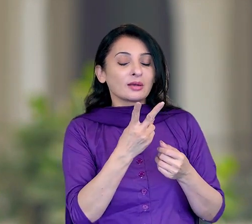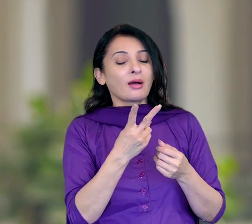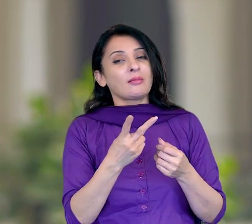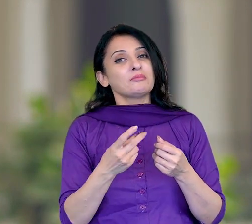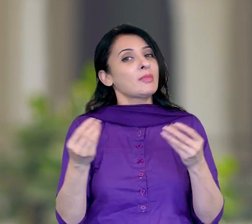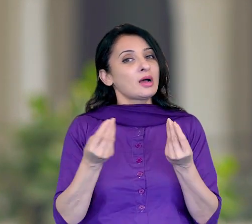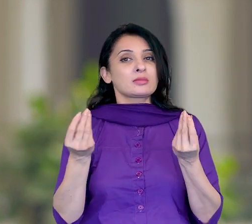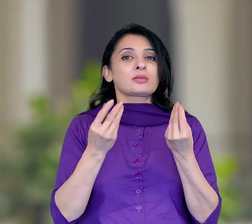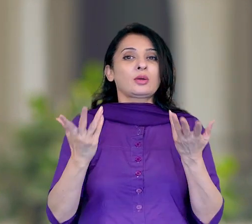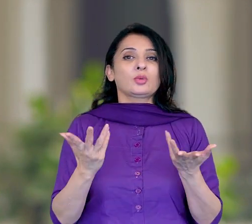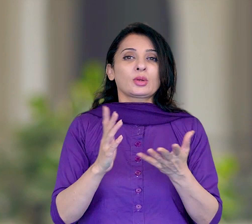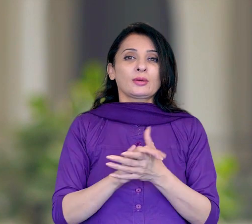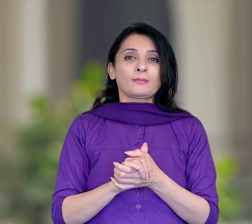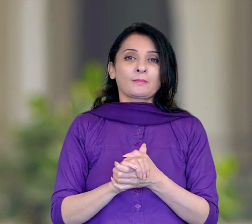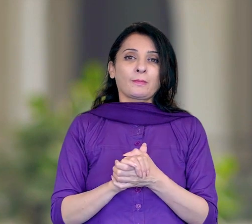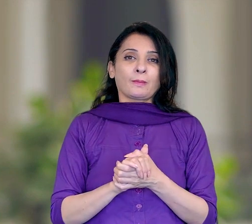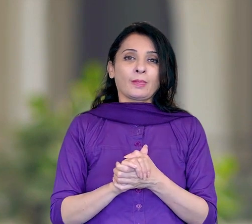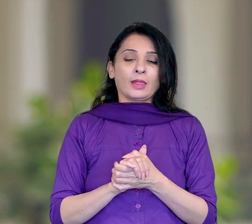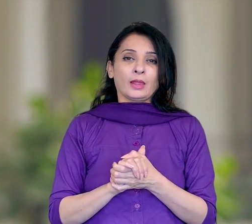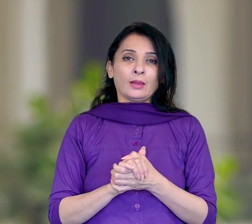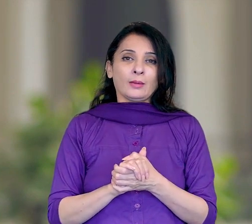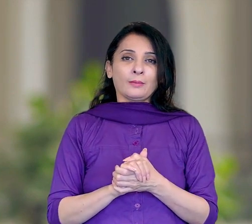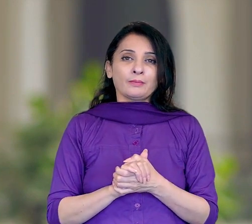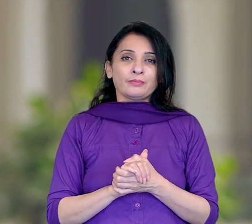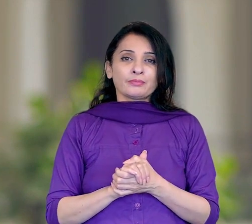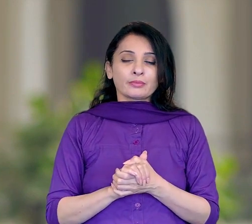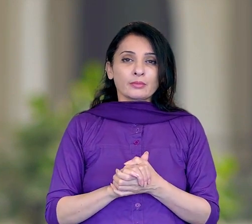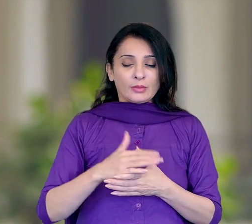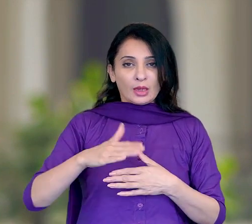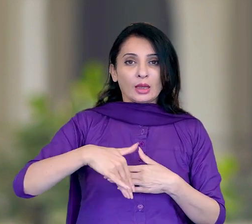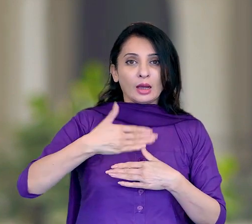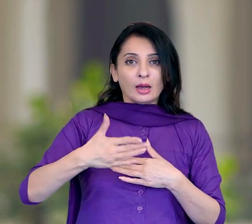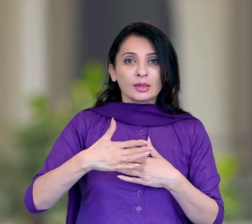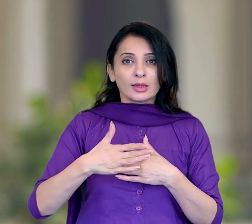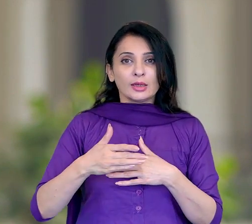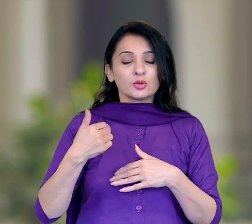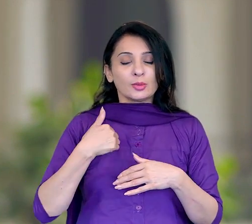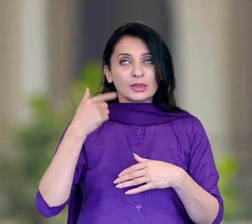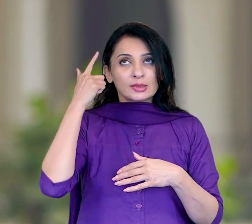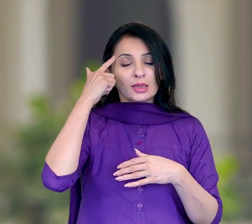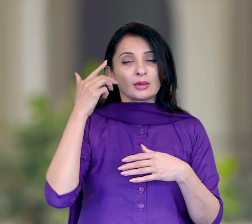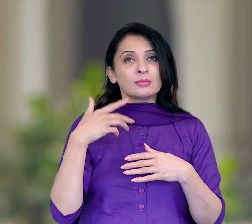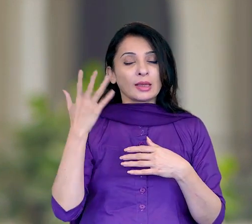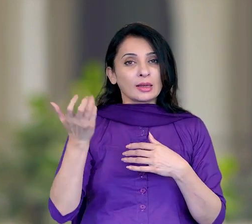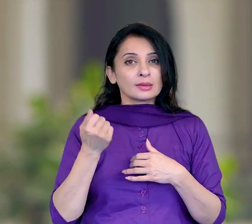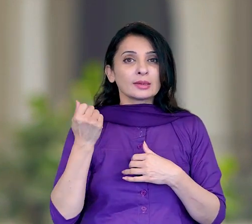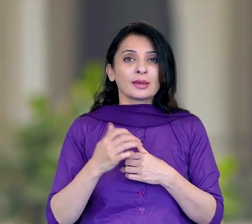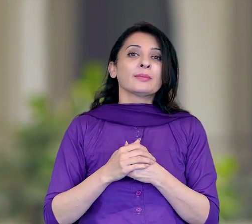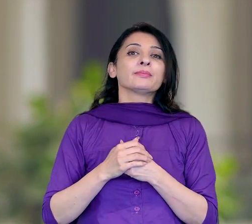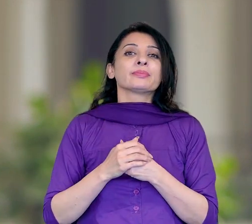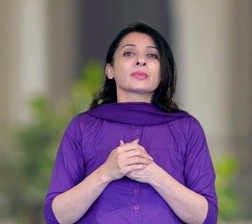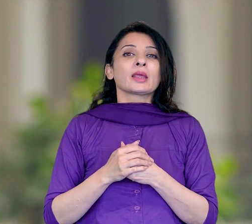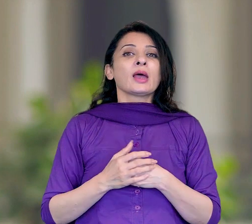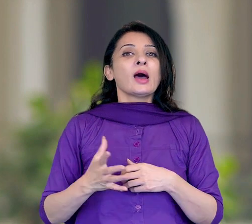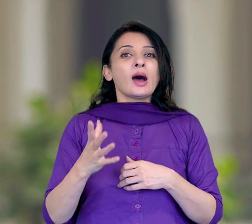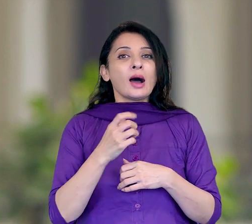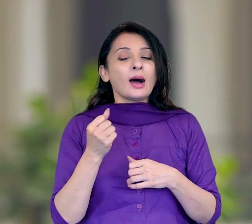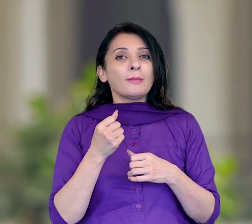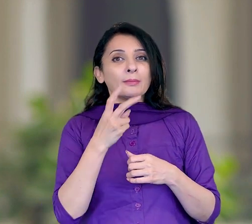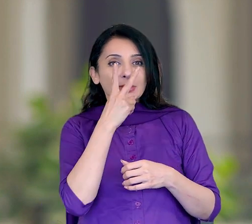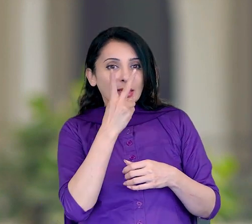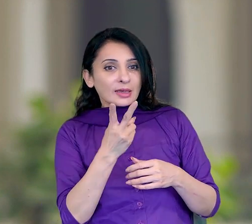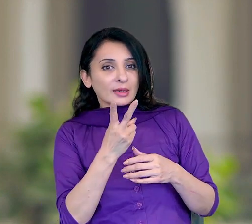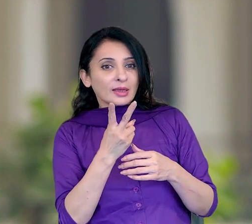manner. The other thing that comes to mind is that we are looking into the automation